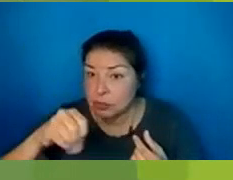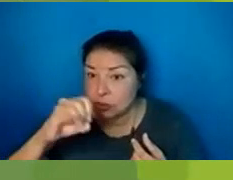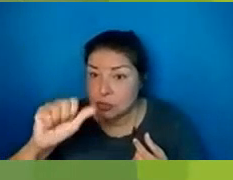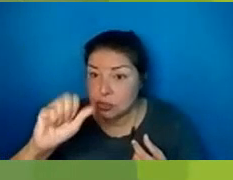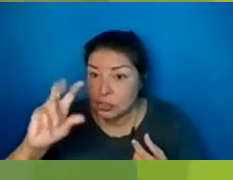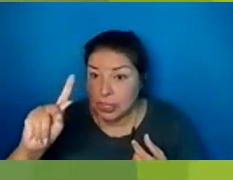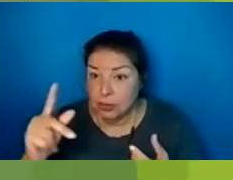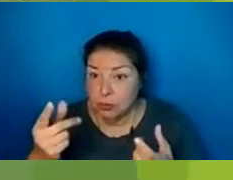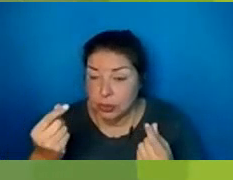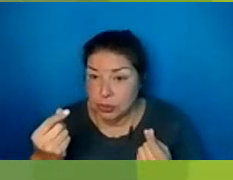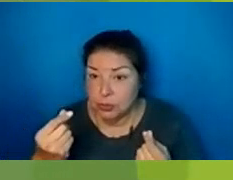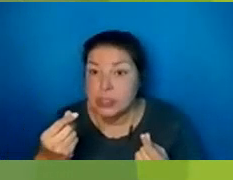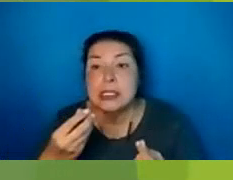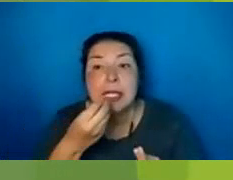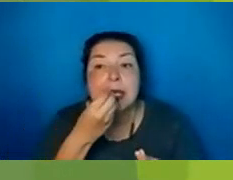be their food.